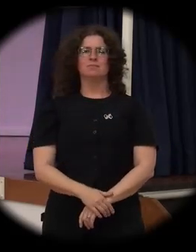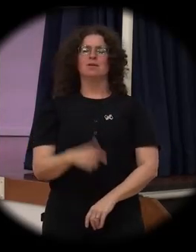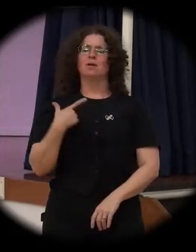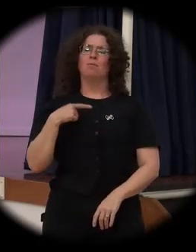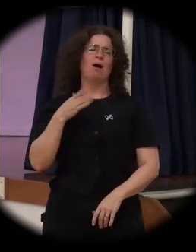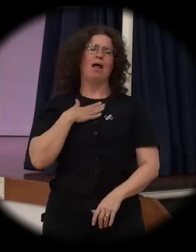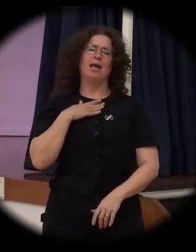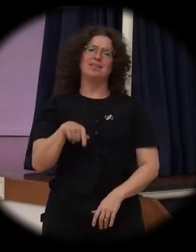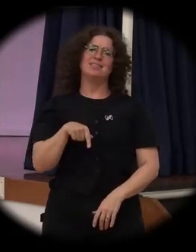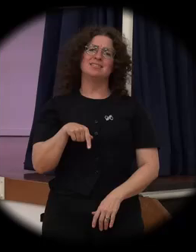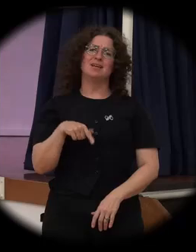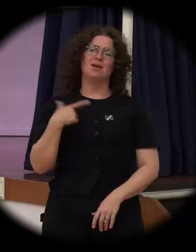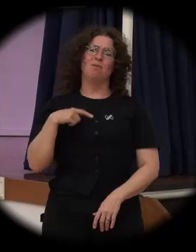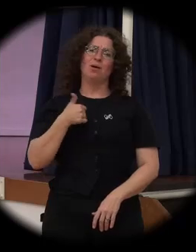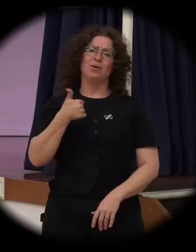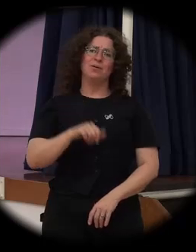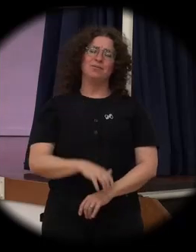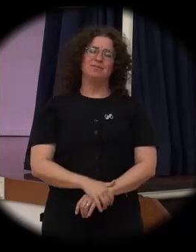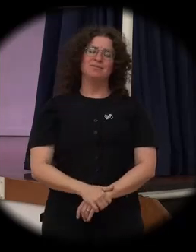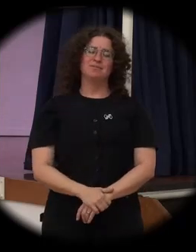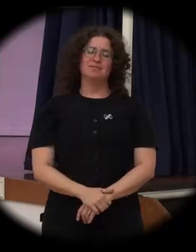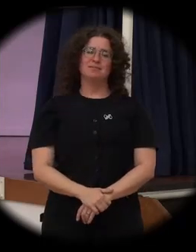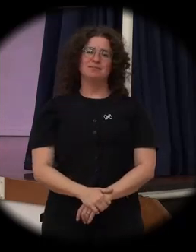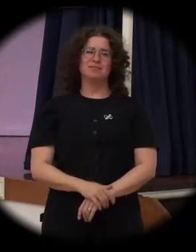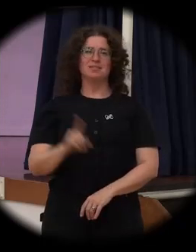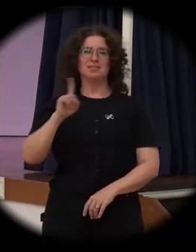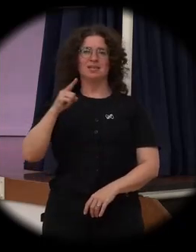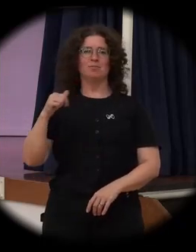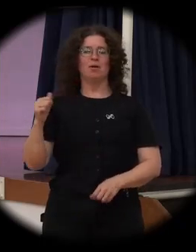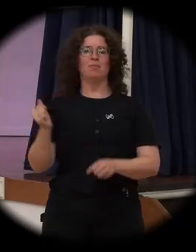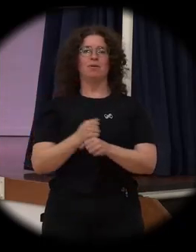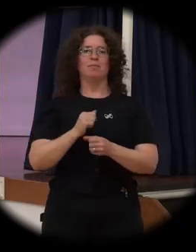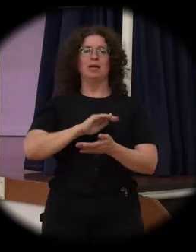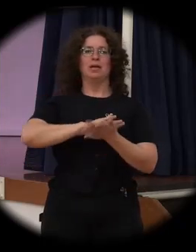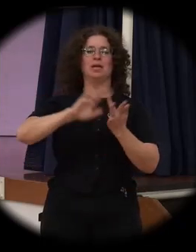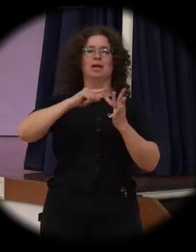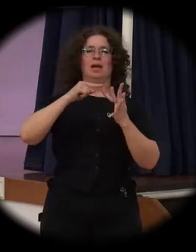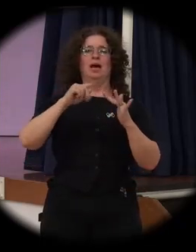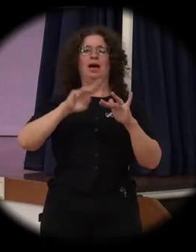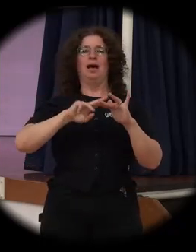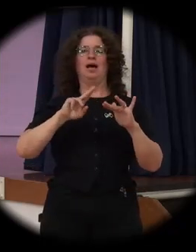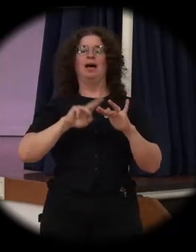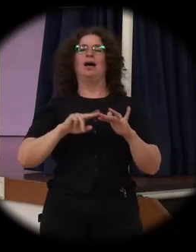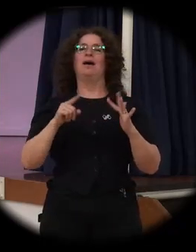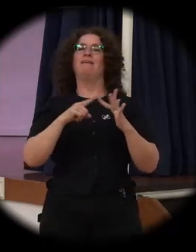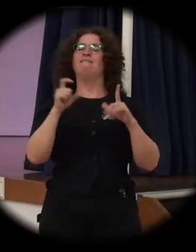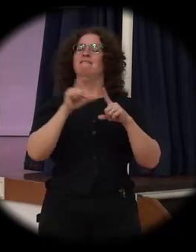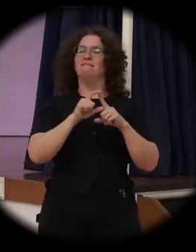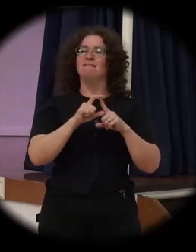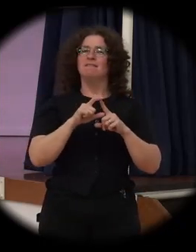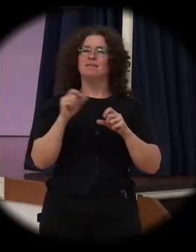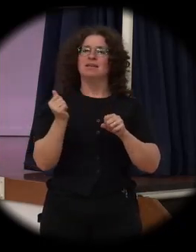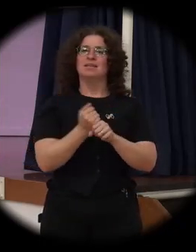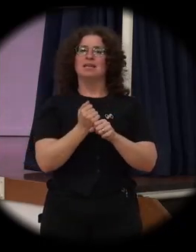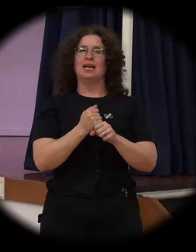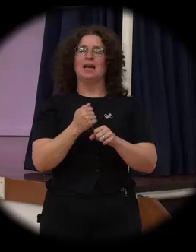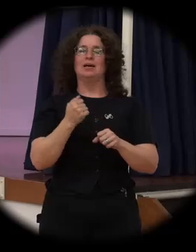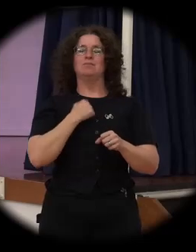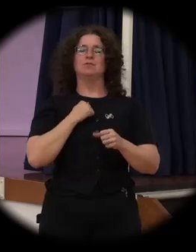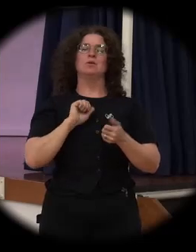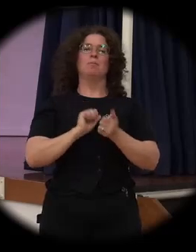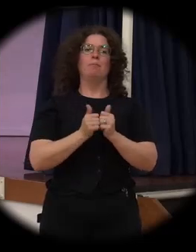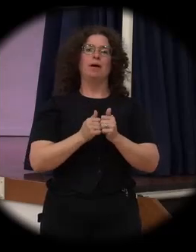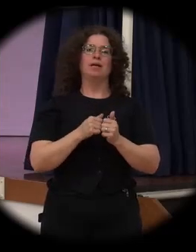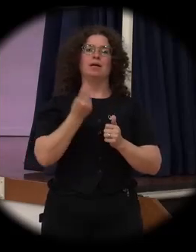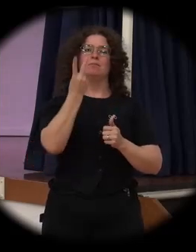this? Why is it so useful for us to have this? So we're currently making a high-fidelity FPS. The project is over 20 gigs in size, and all of our